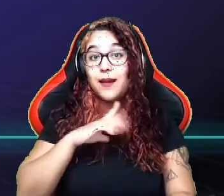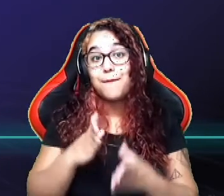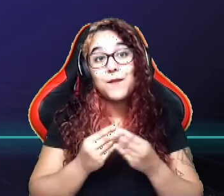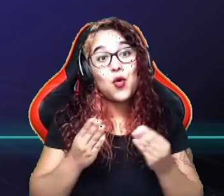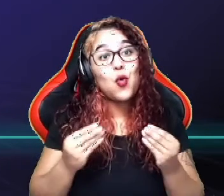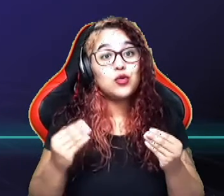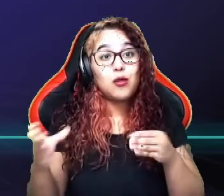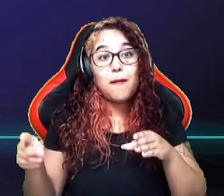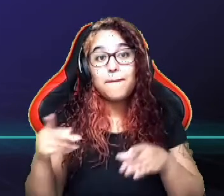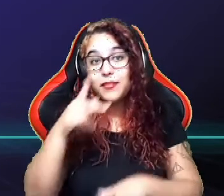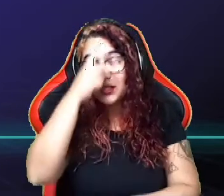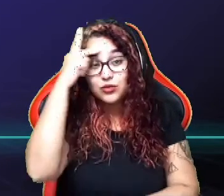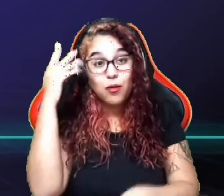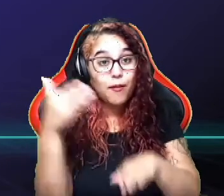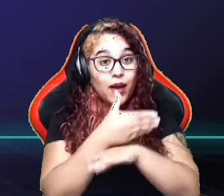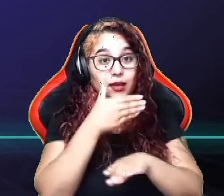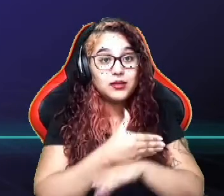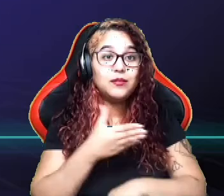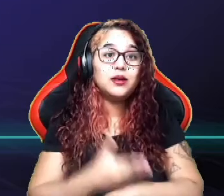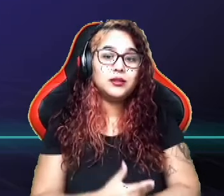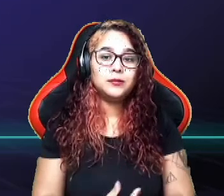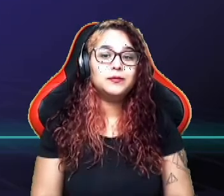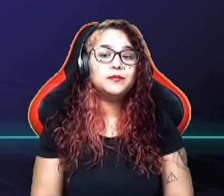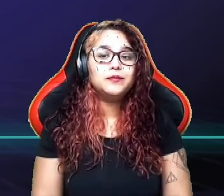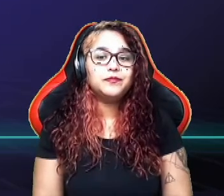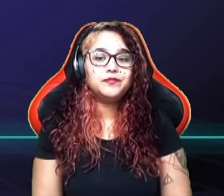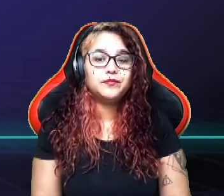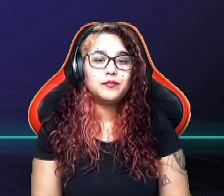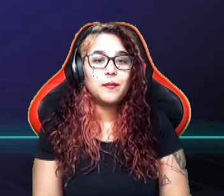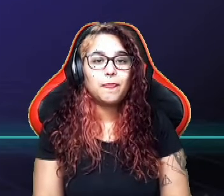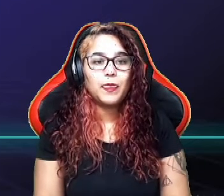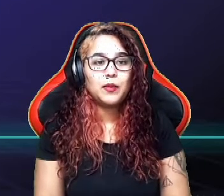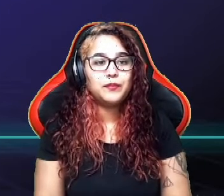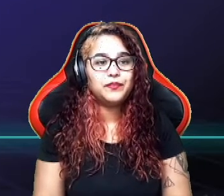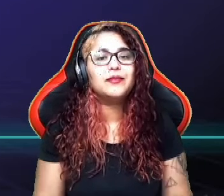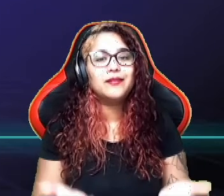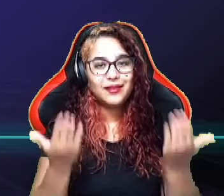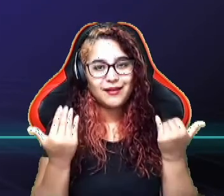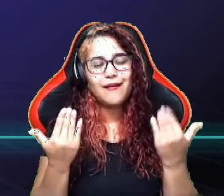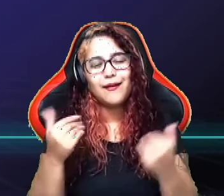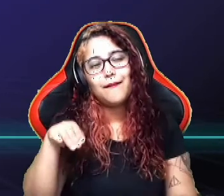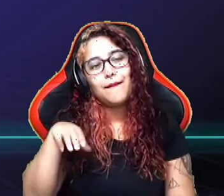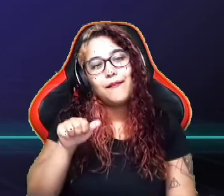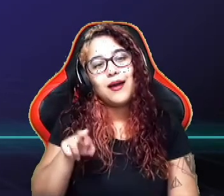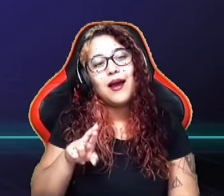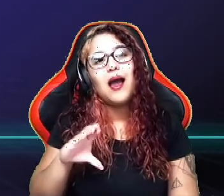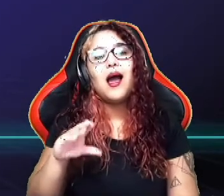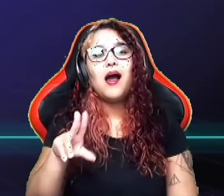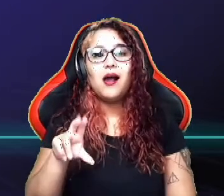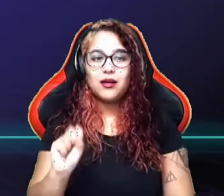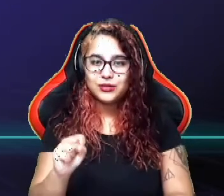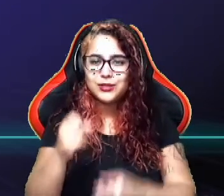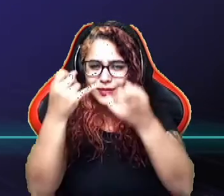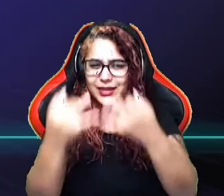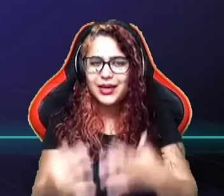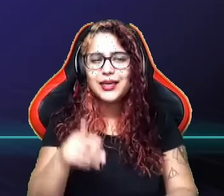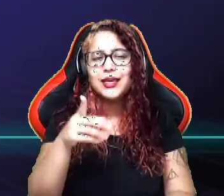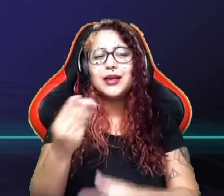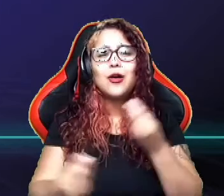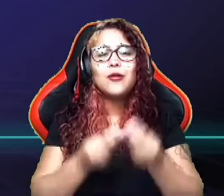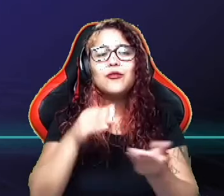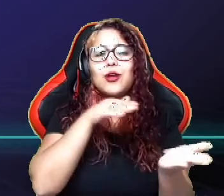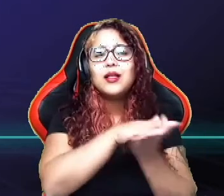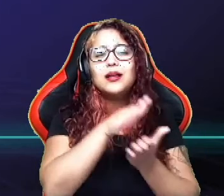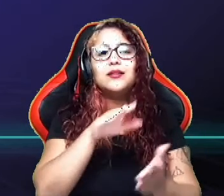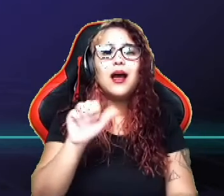is, you know, so many people are buying into. Come on, Marcos, you can talk more about the launch